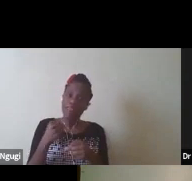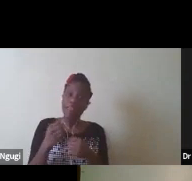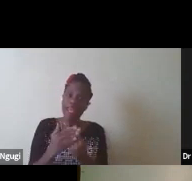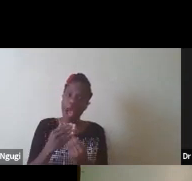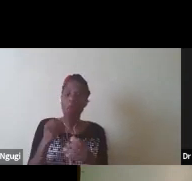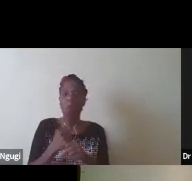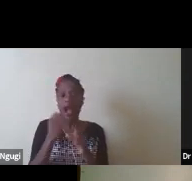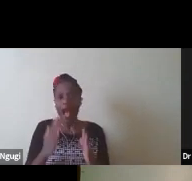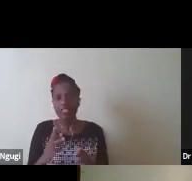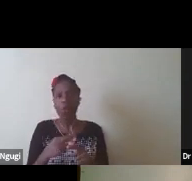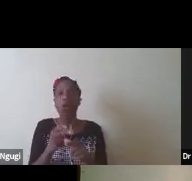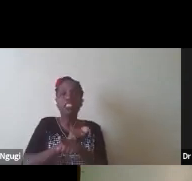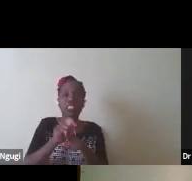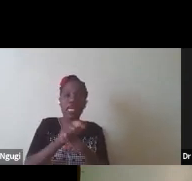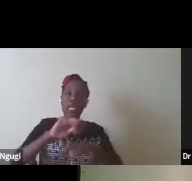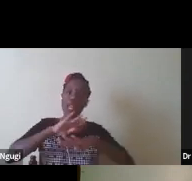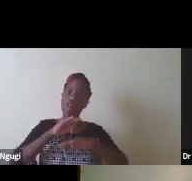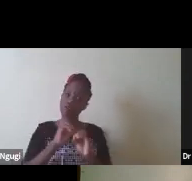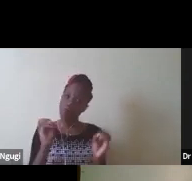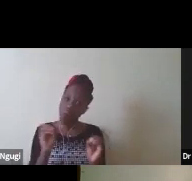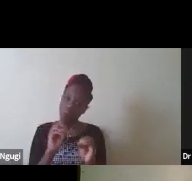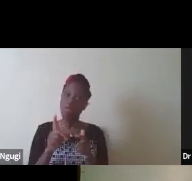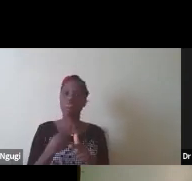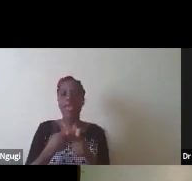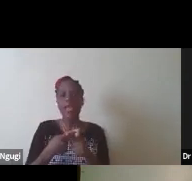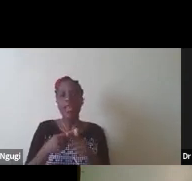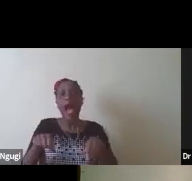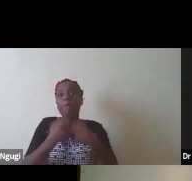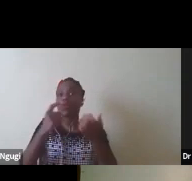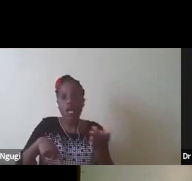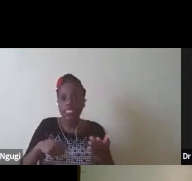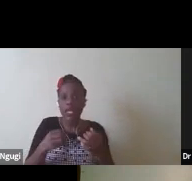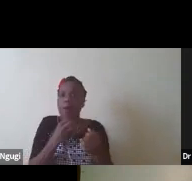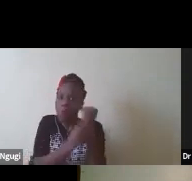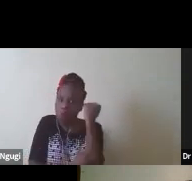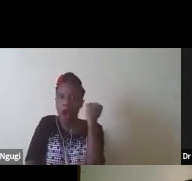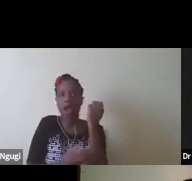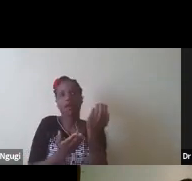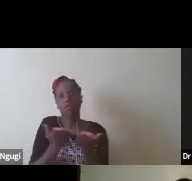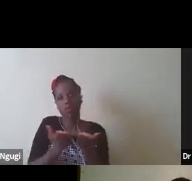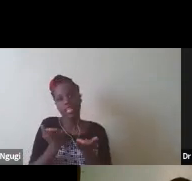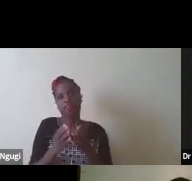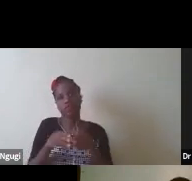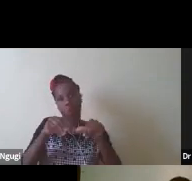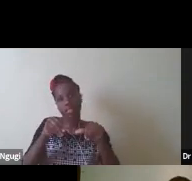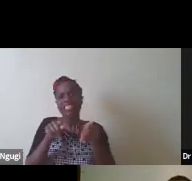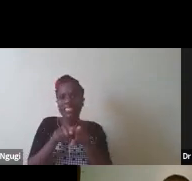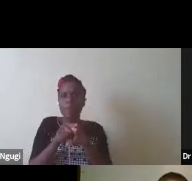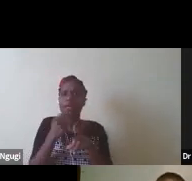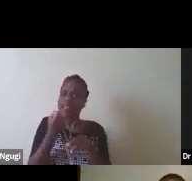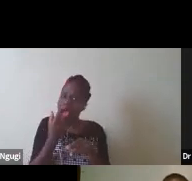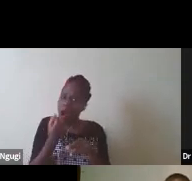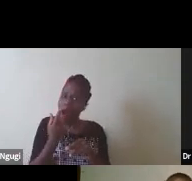not trained well enough, then you end up with poor quality of services. If you don't have drugs, that again leads to